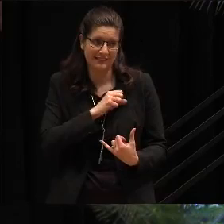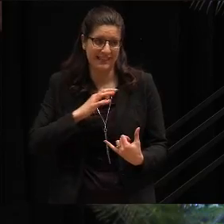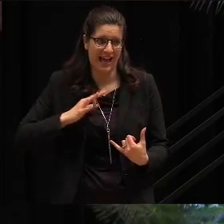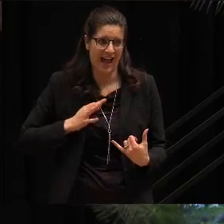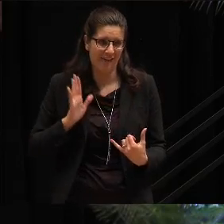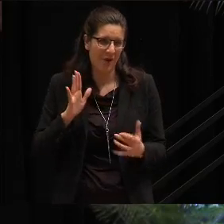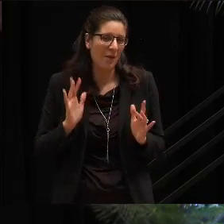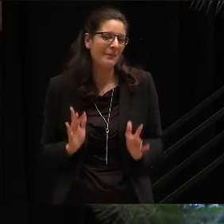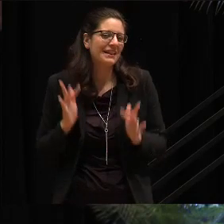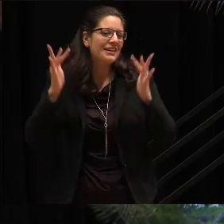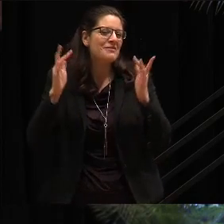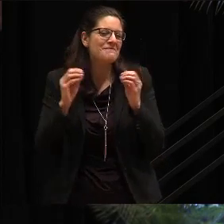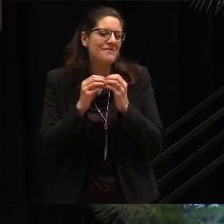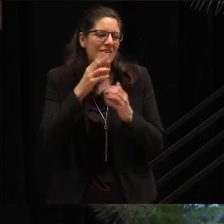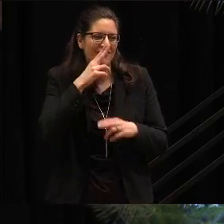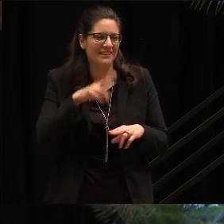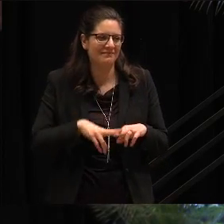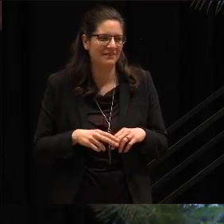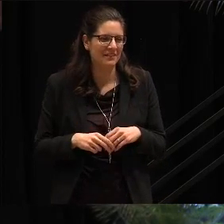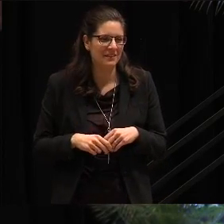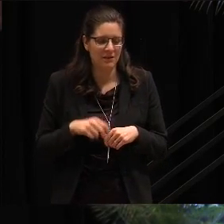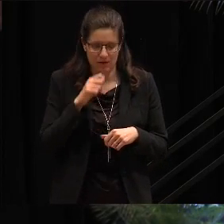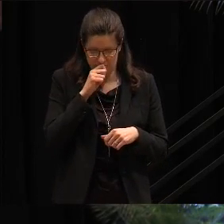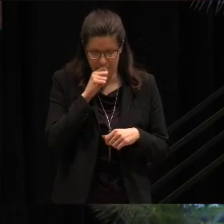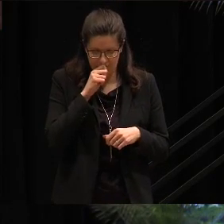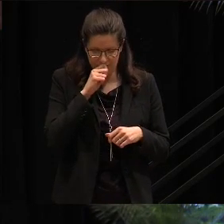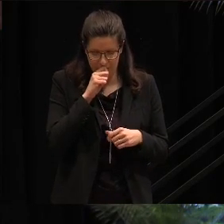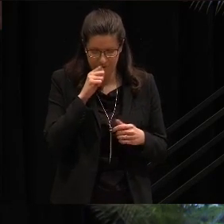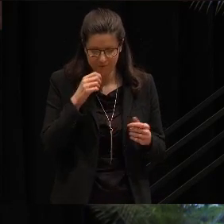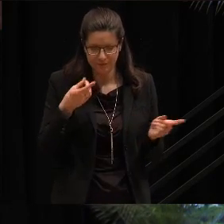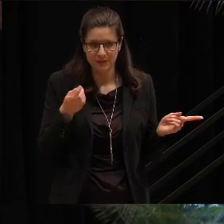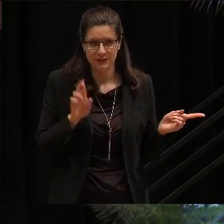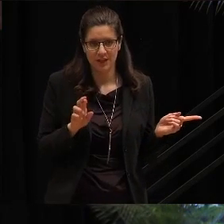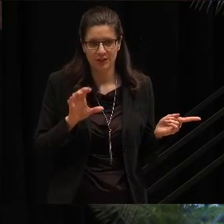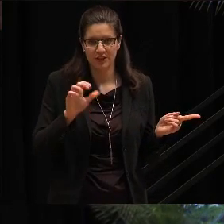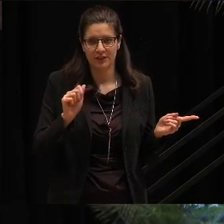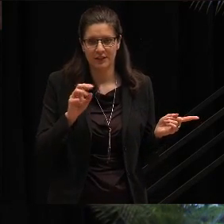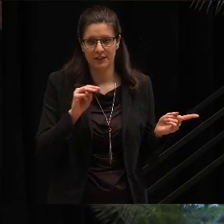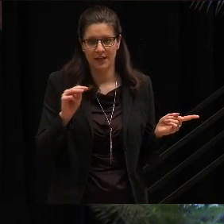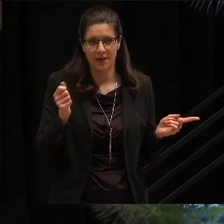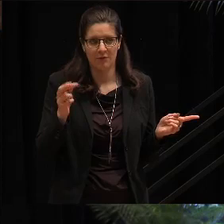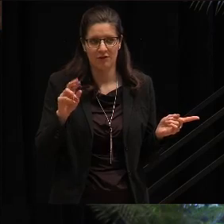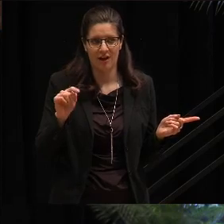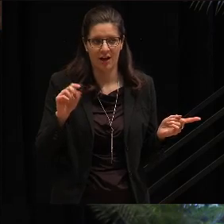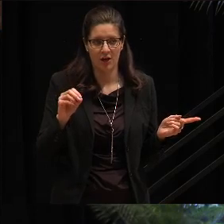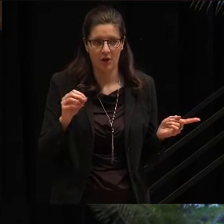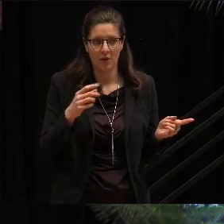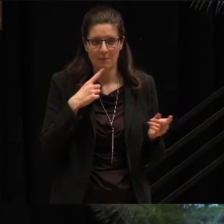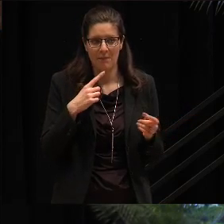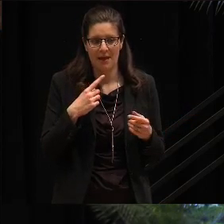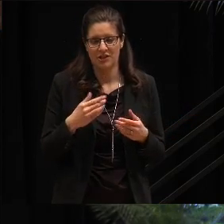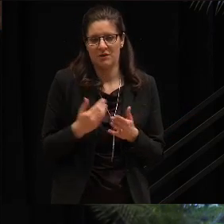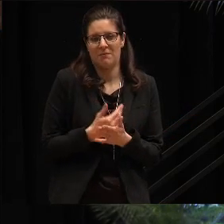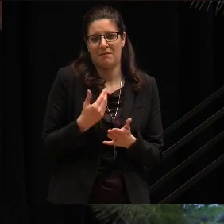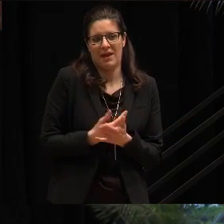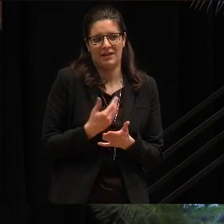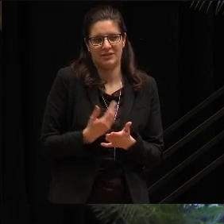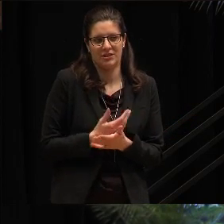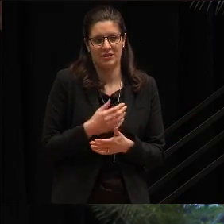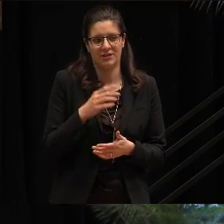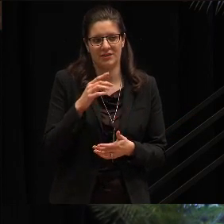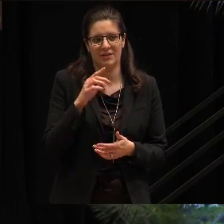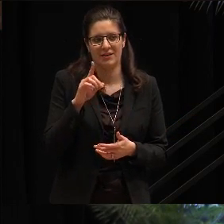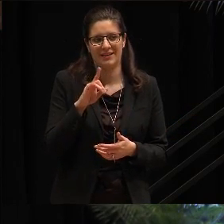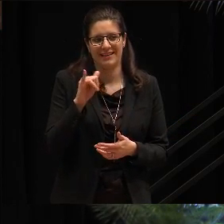lighten this up a little bit. Dr. Cammarano mentioned amateurs becoming president. Dianne Feinstein